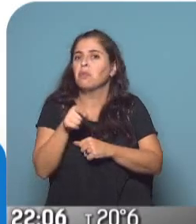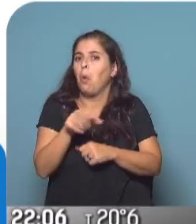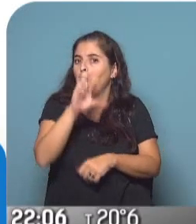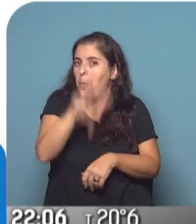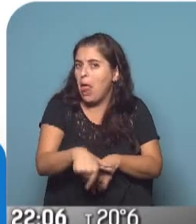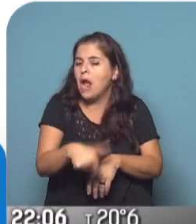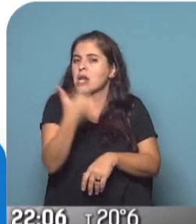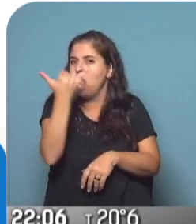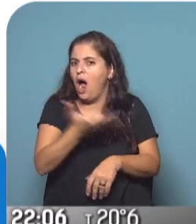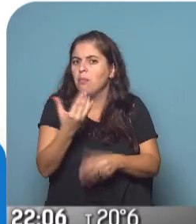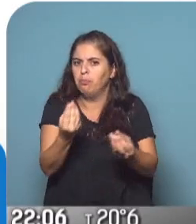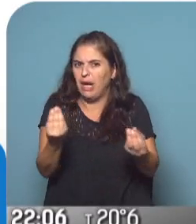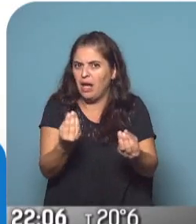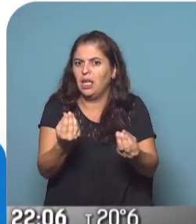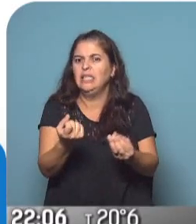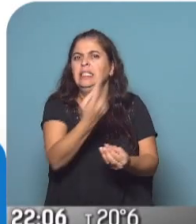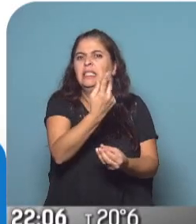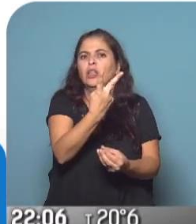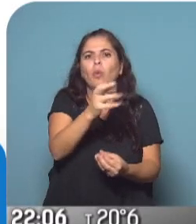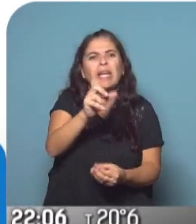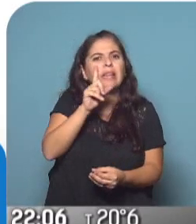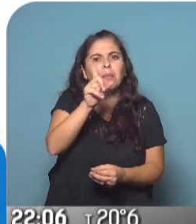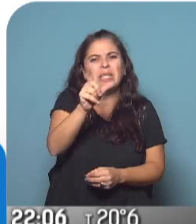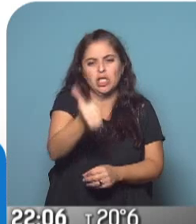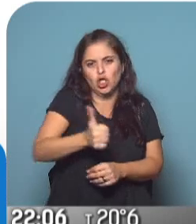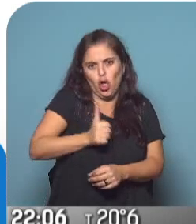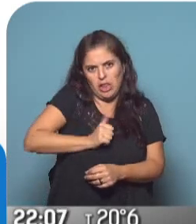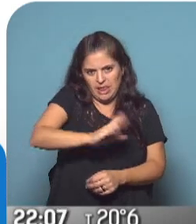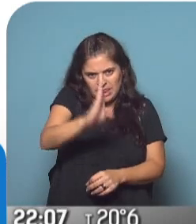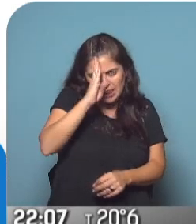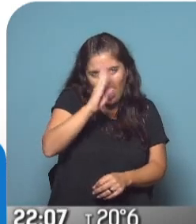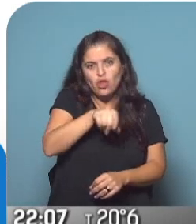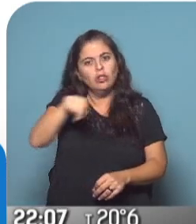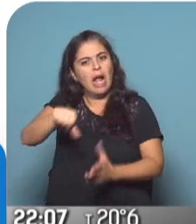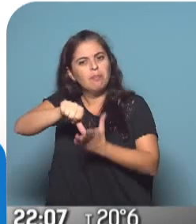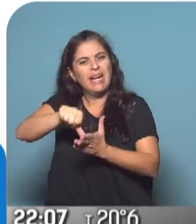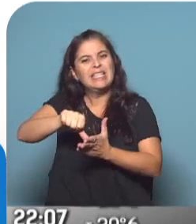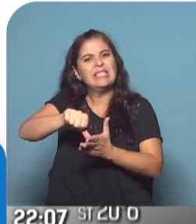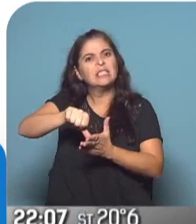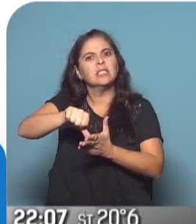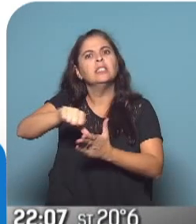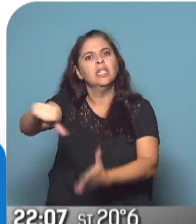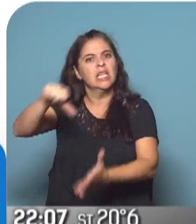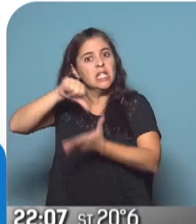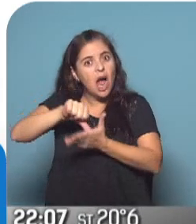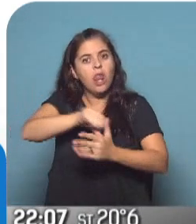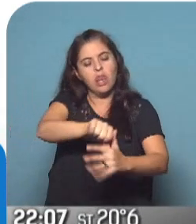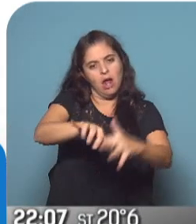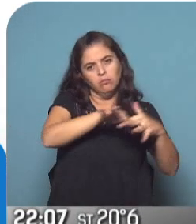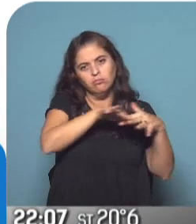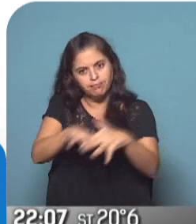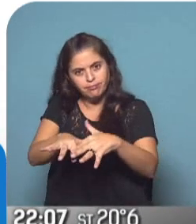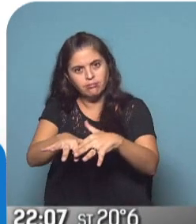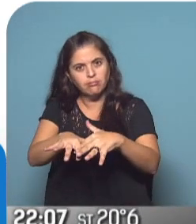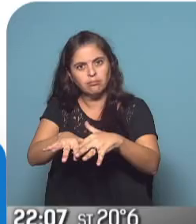enviar 120.000 soldados a Medio Oriente para confrontar a Irán. Una noticia tan explosiva en este momento que obligó al propio